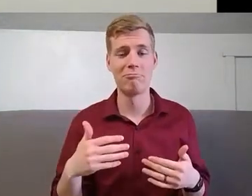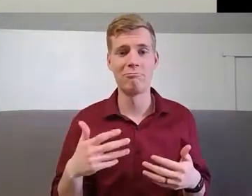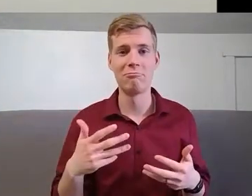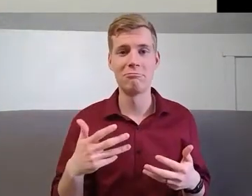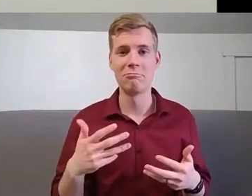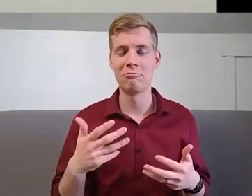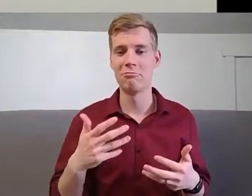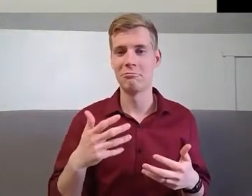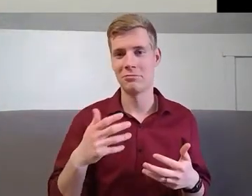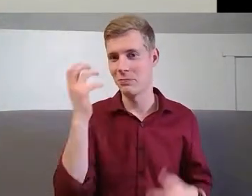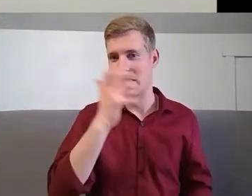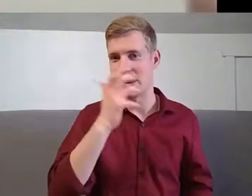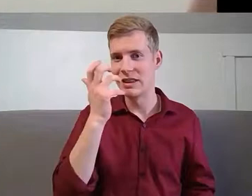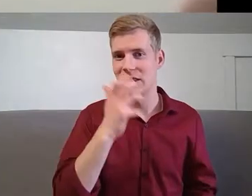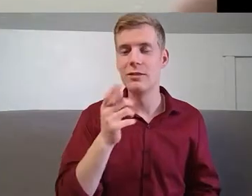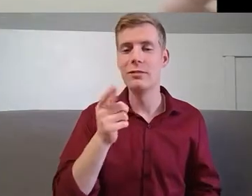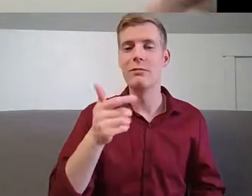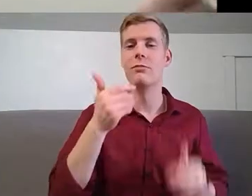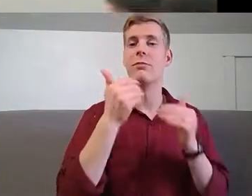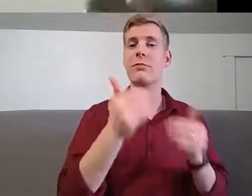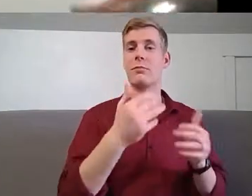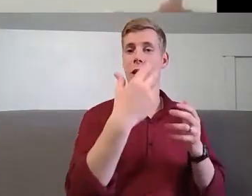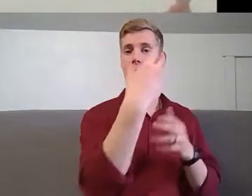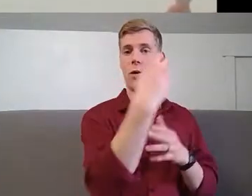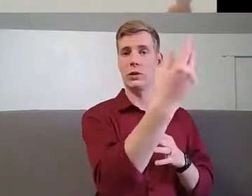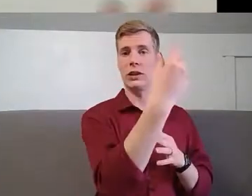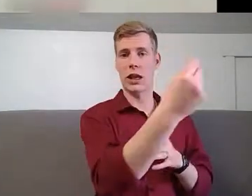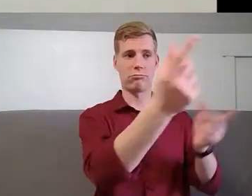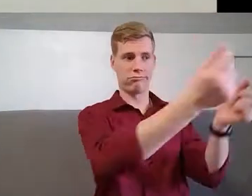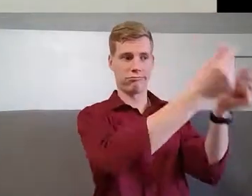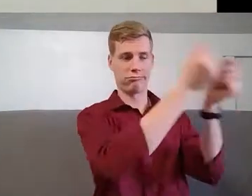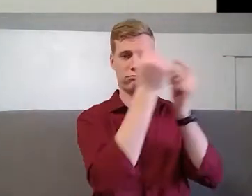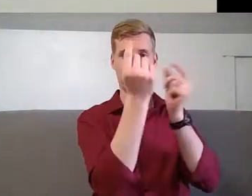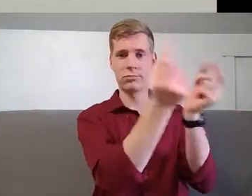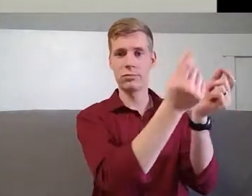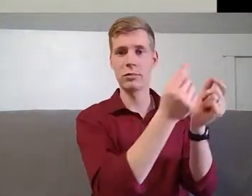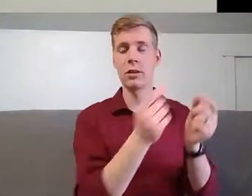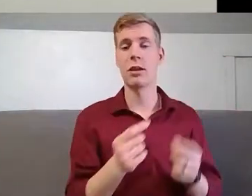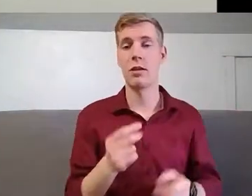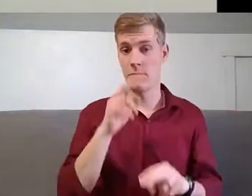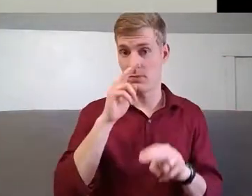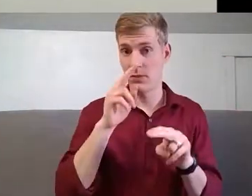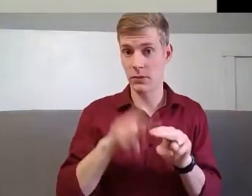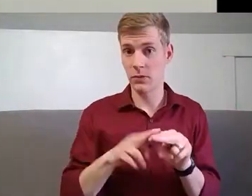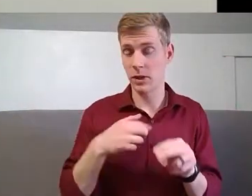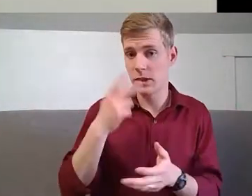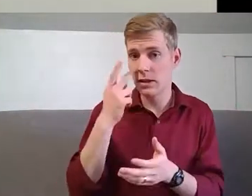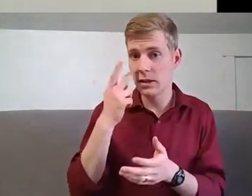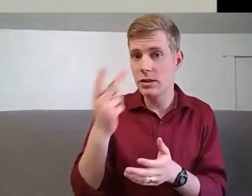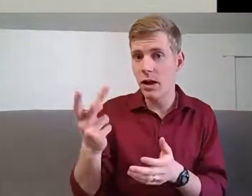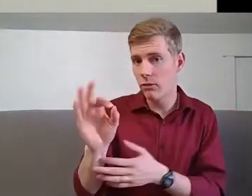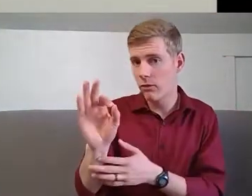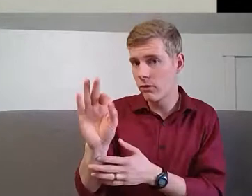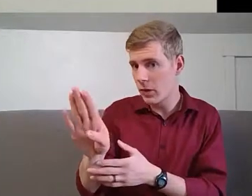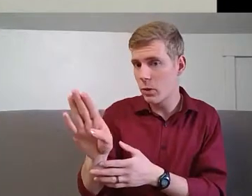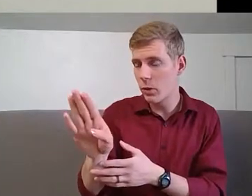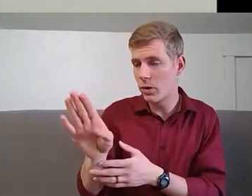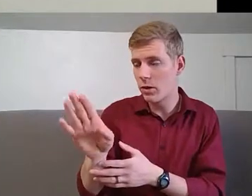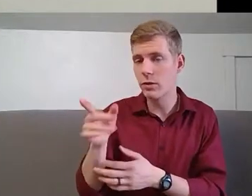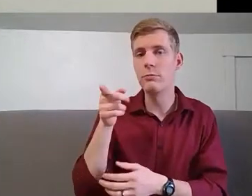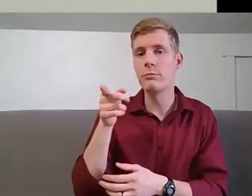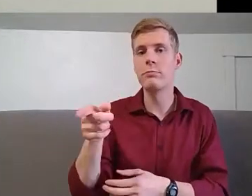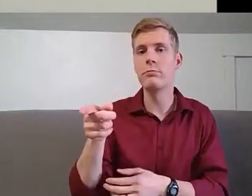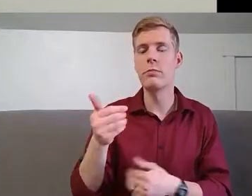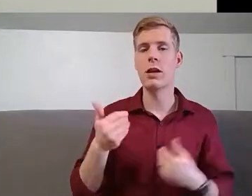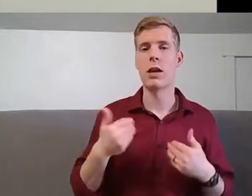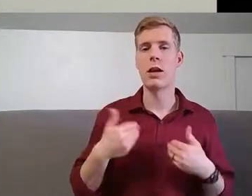way. Be outside. One of the fun things that I saw on Facebook was